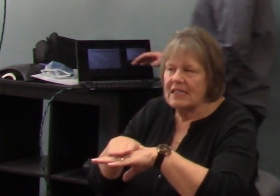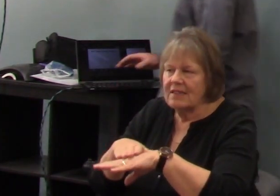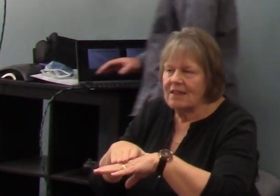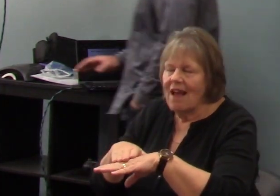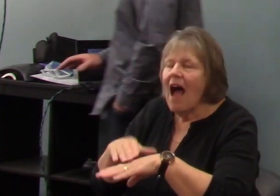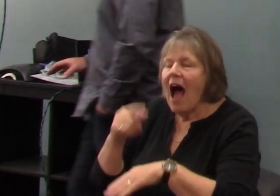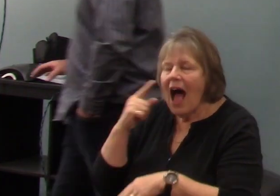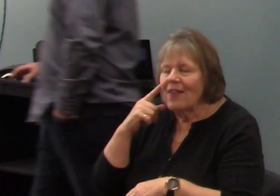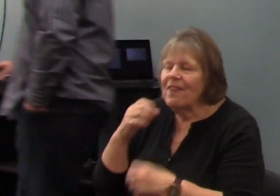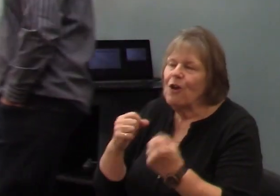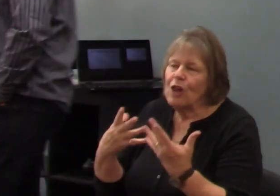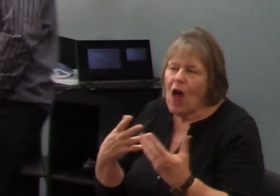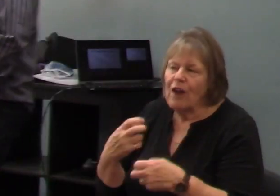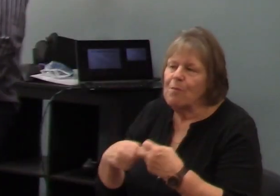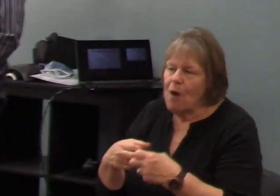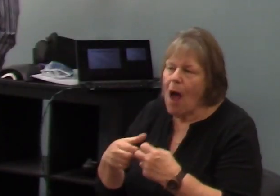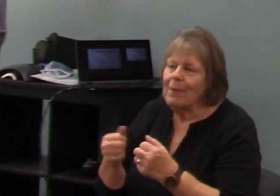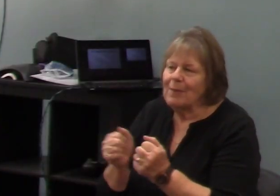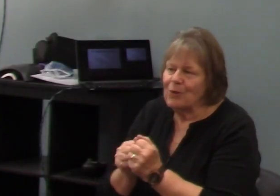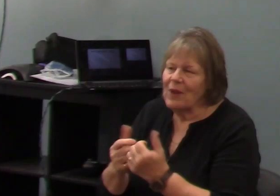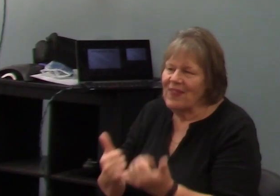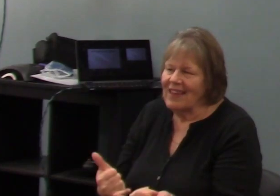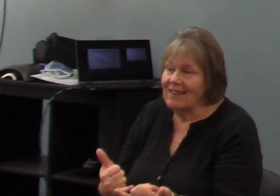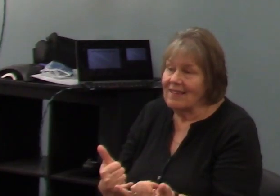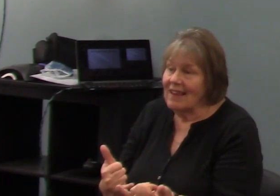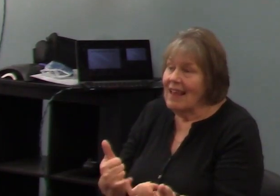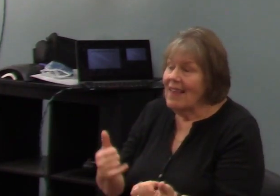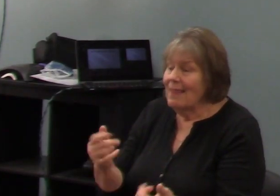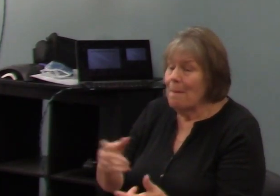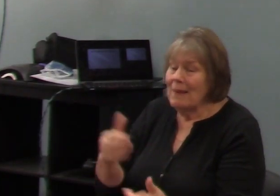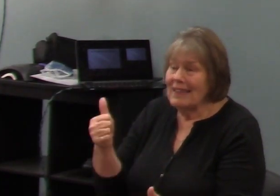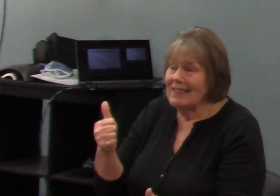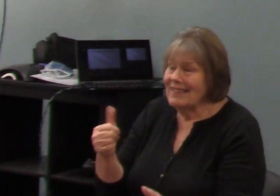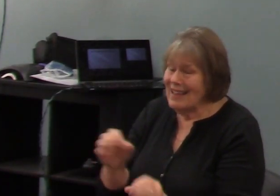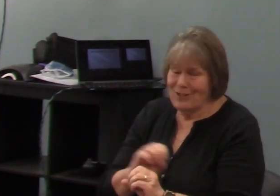argument. The biggest being there's absolutely no evidence whatsoever to support that it